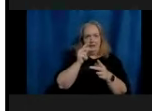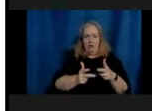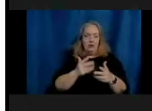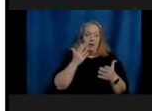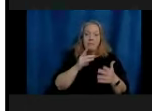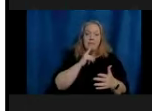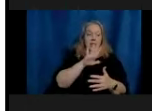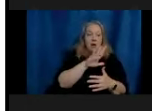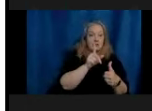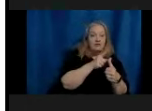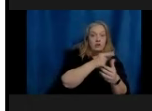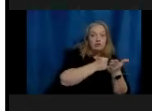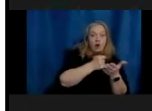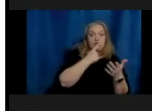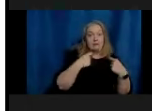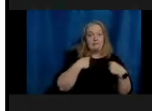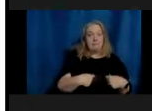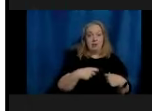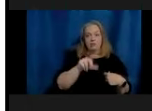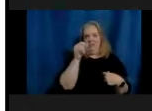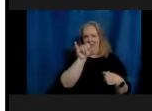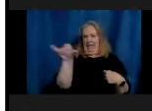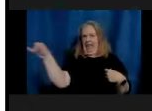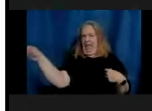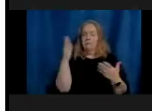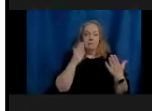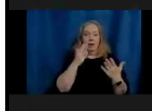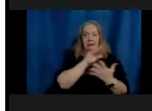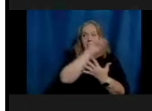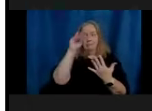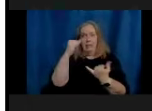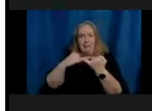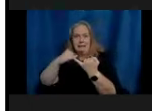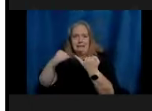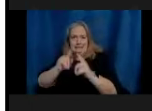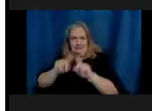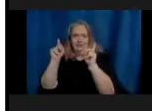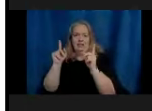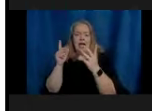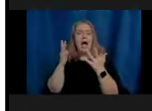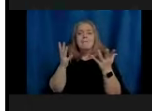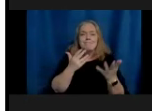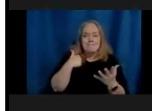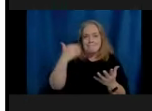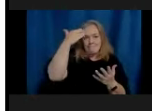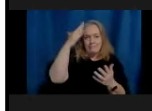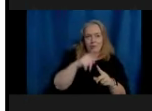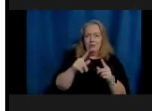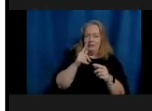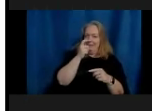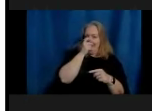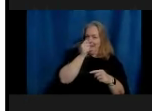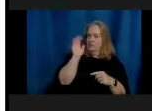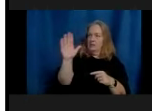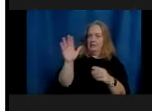the middle, that could have been the first one, I don't know. But it does make you kind of, it gives you like a little clue into his decision-making and problem